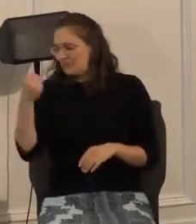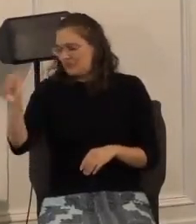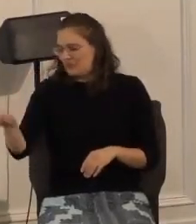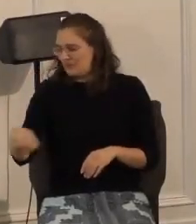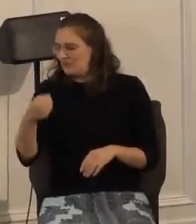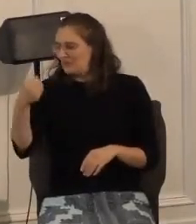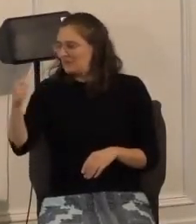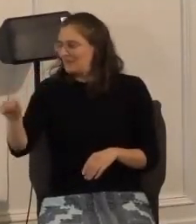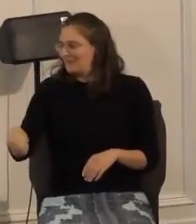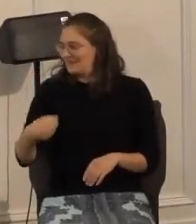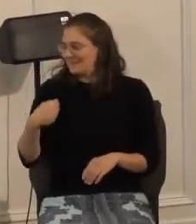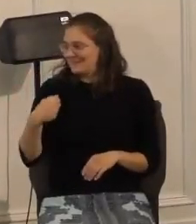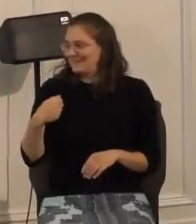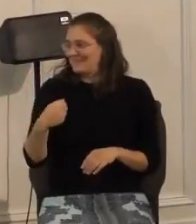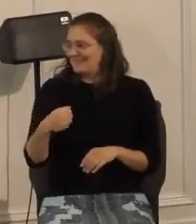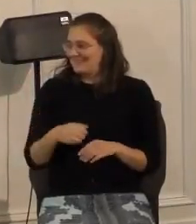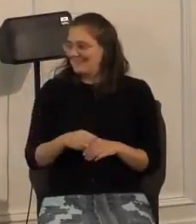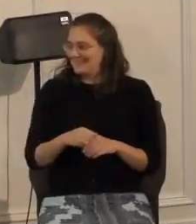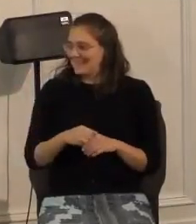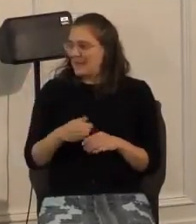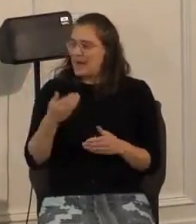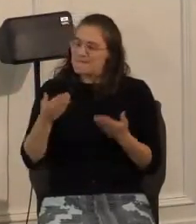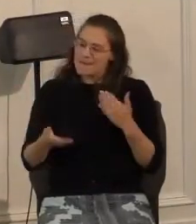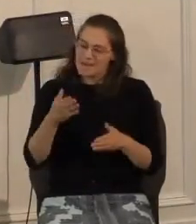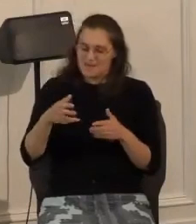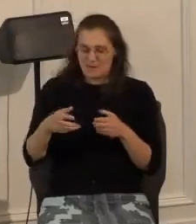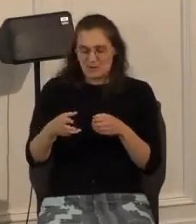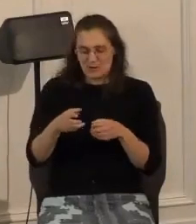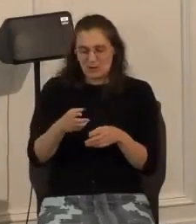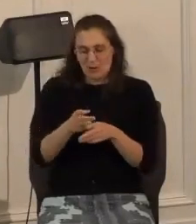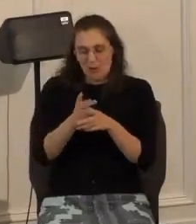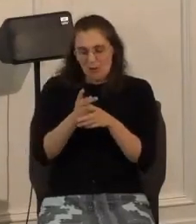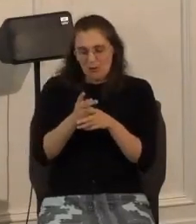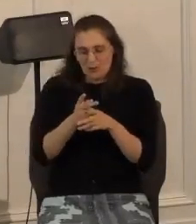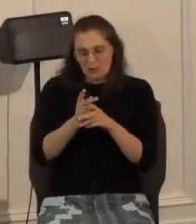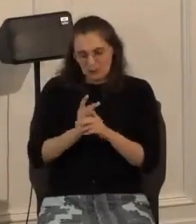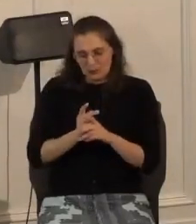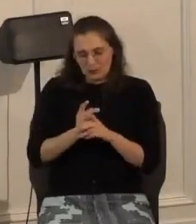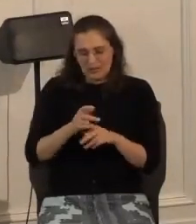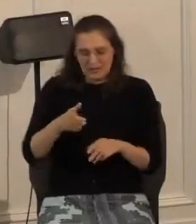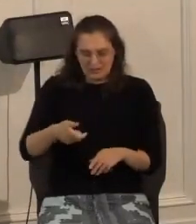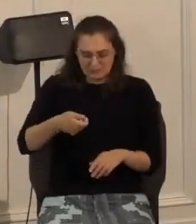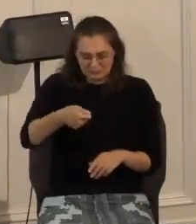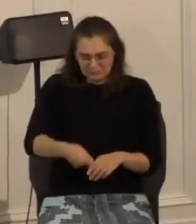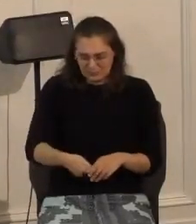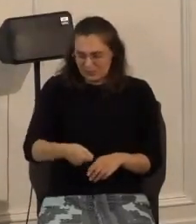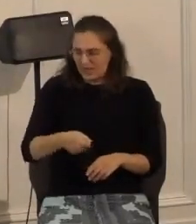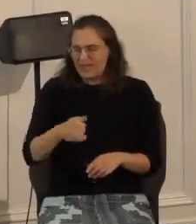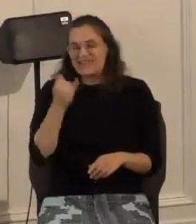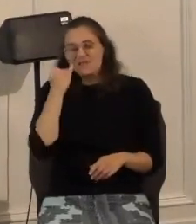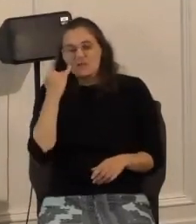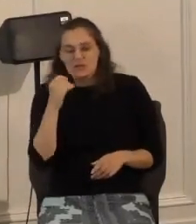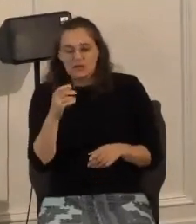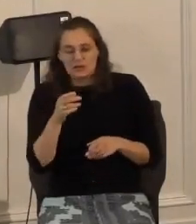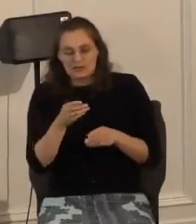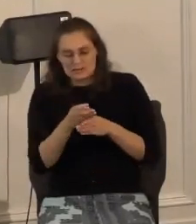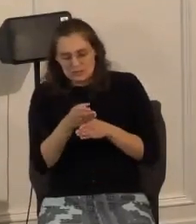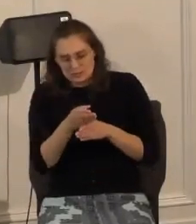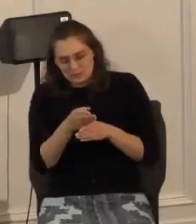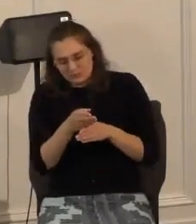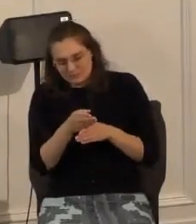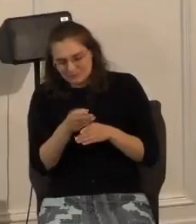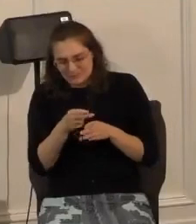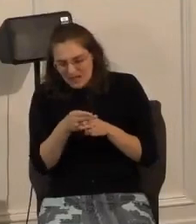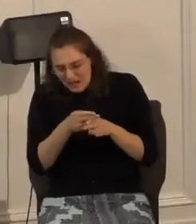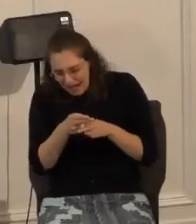fork. Now, you may hold your fork like this if you're going to cut something. Maybe you have something you're going to eat, and you're just going to, instead of a knife, you're going to use your fork and cut it. You can